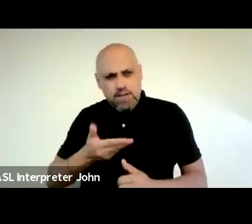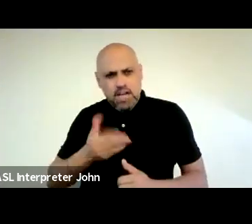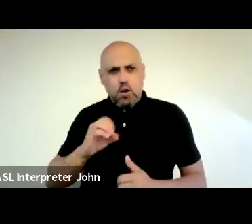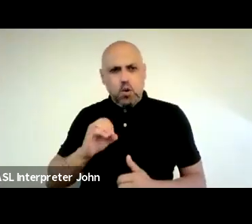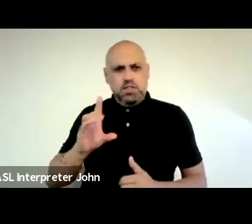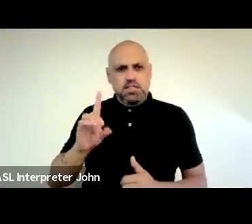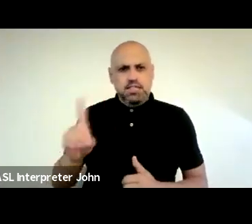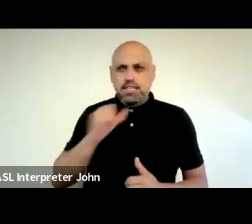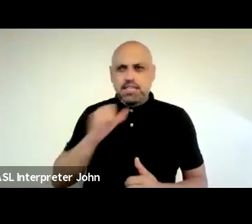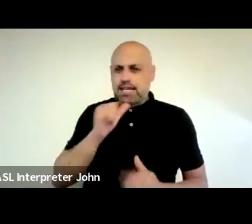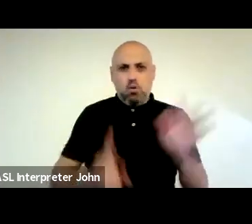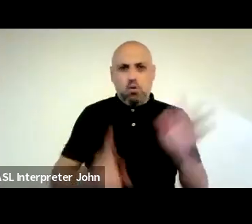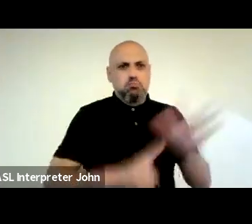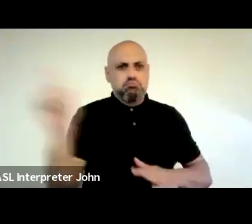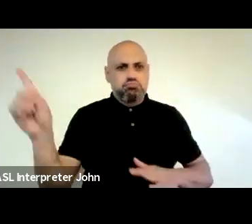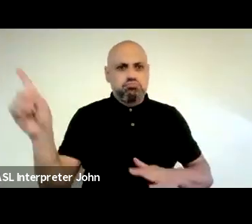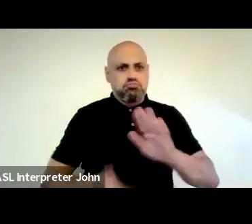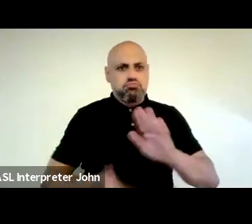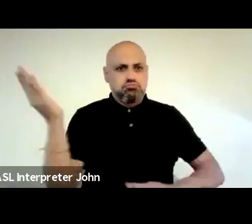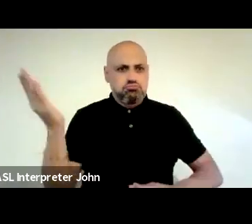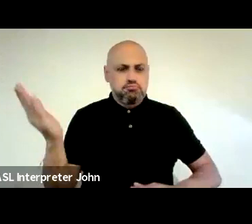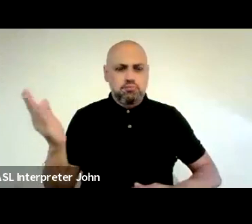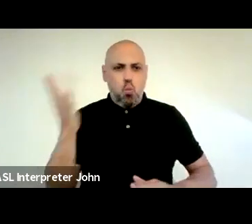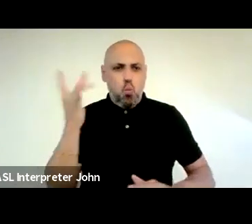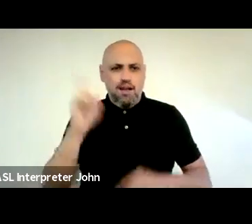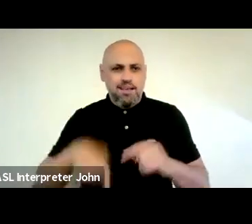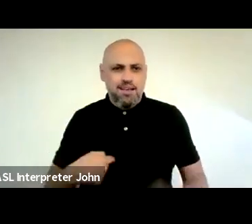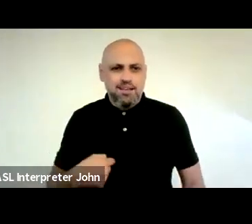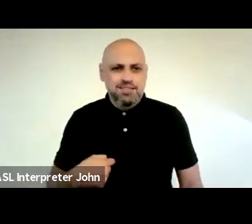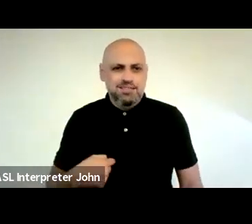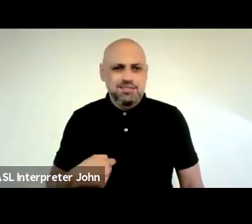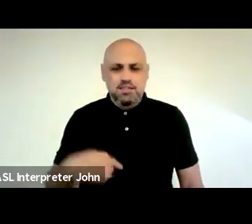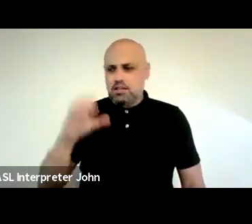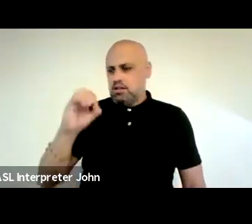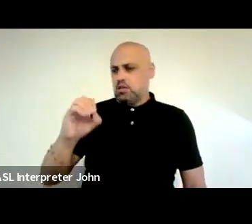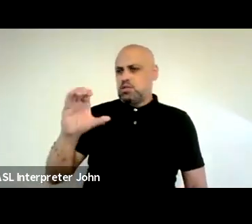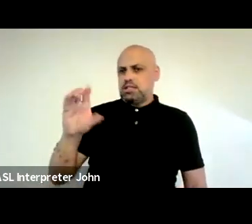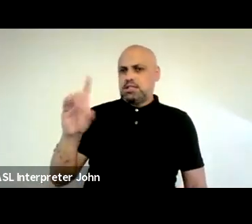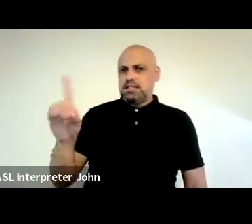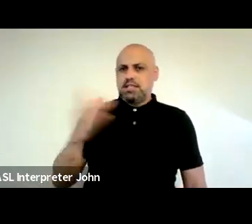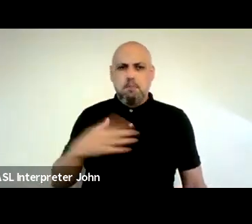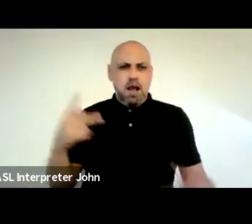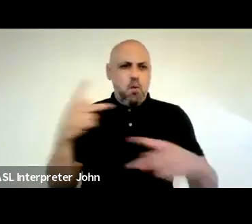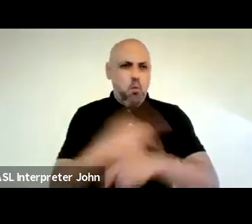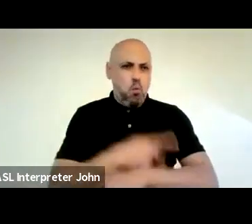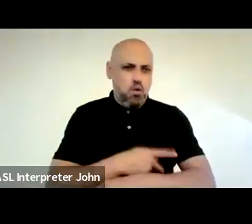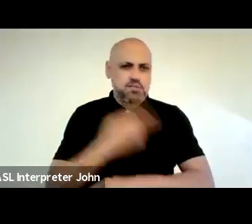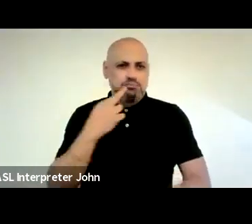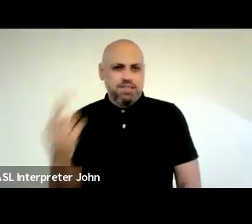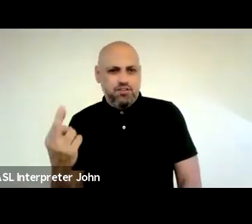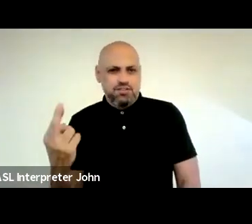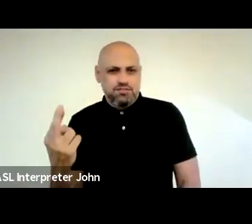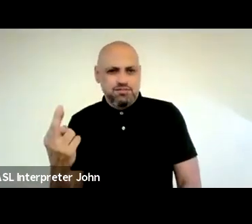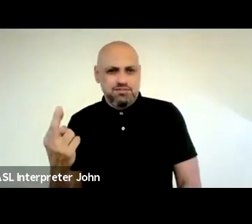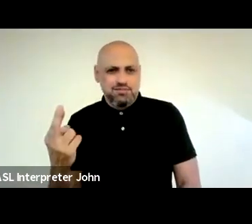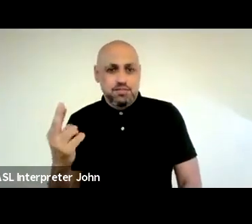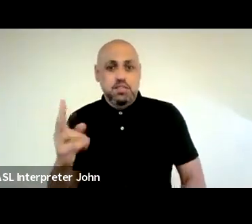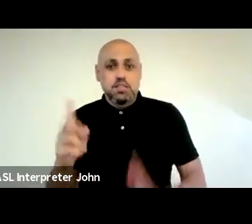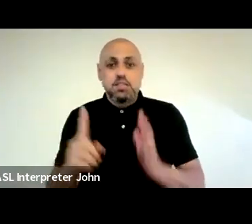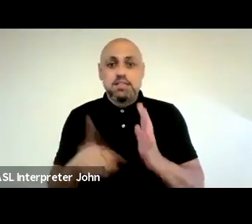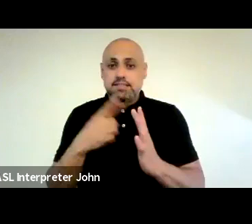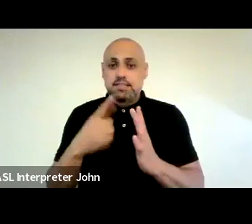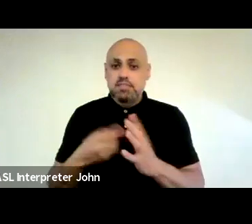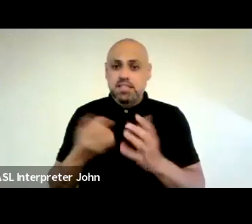run from it because I can't. OCD is my worst best friend, and sometimes we